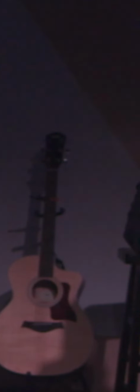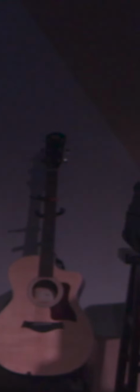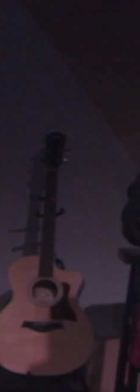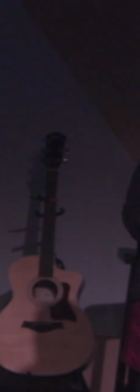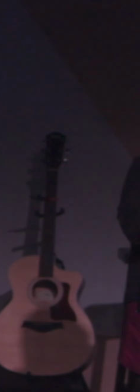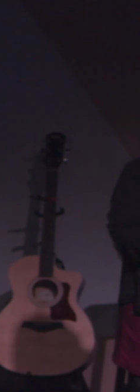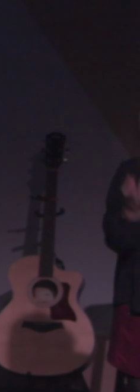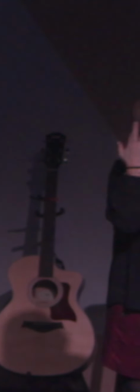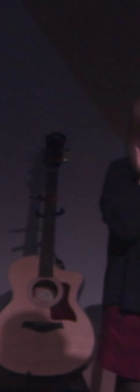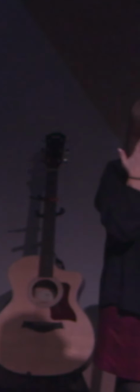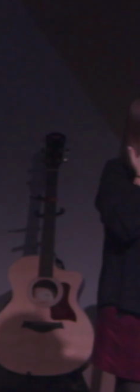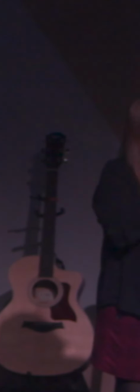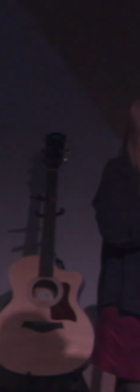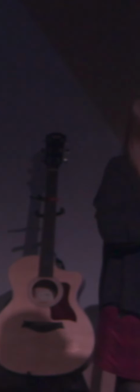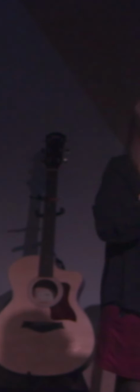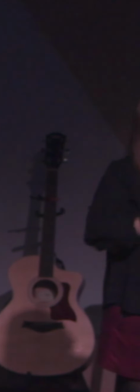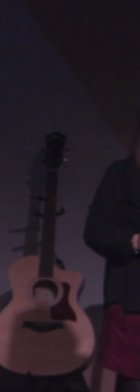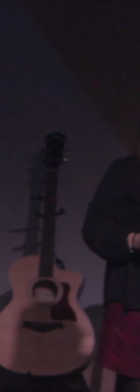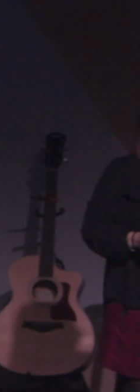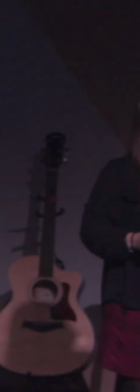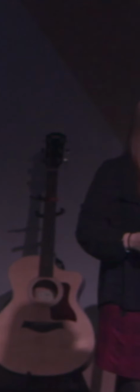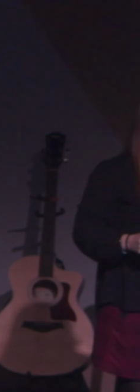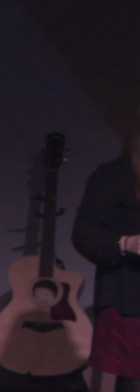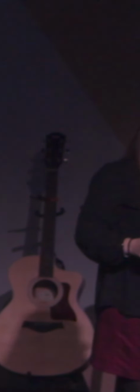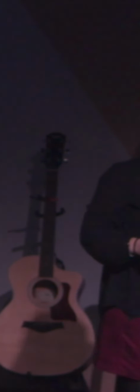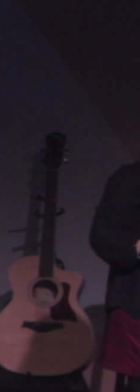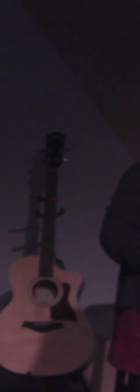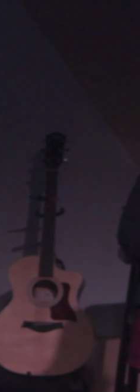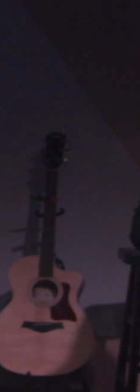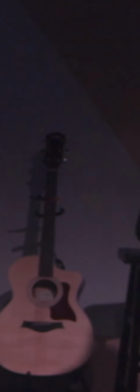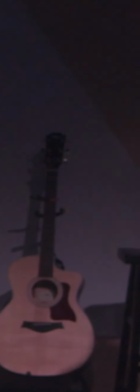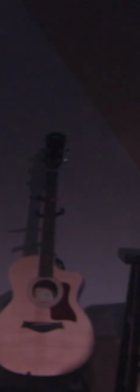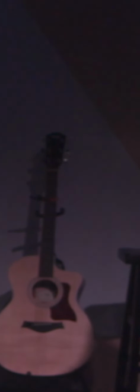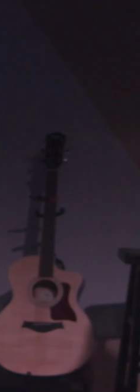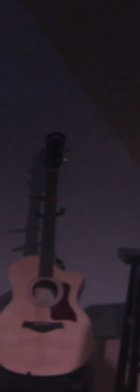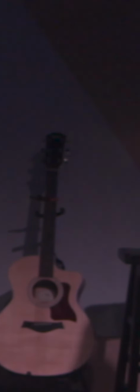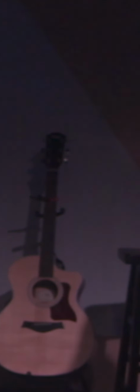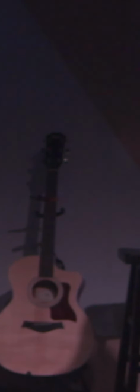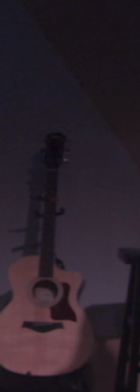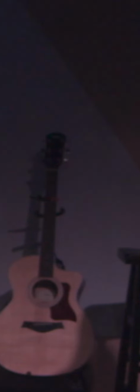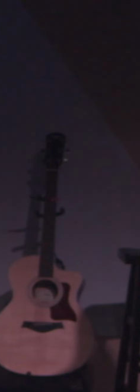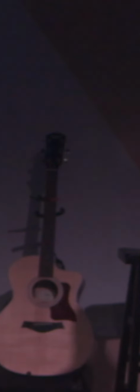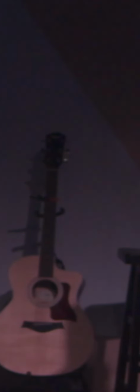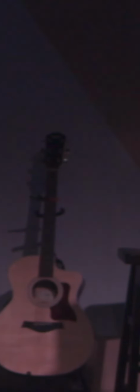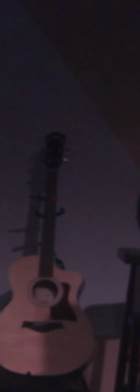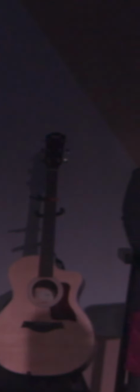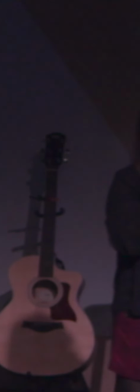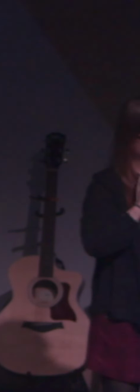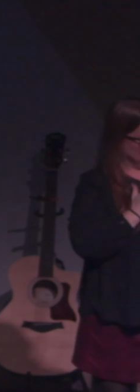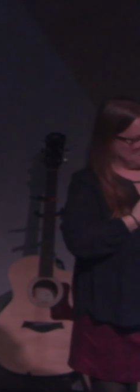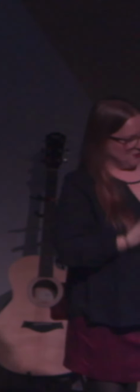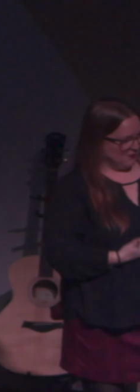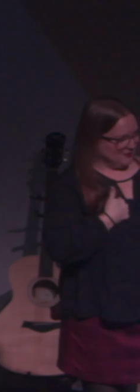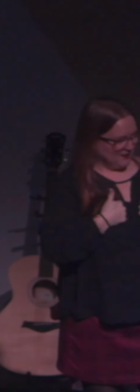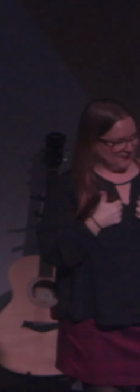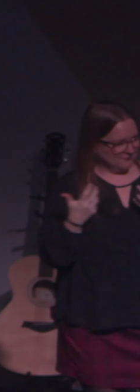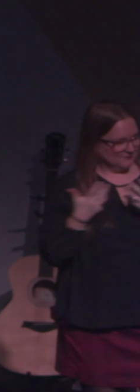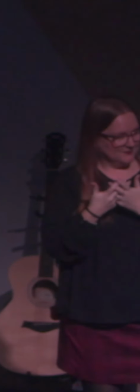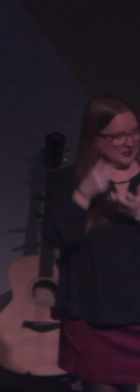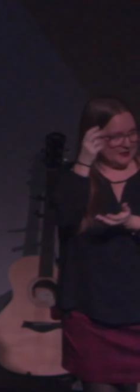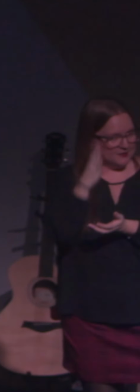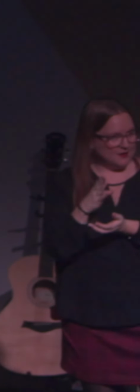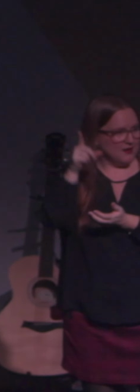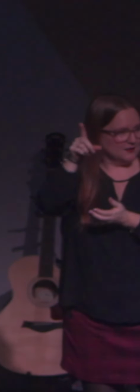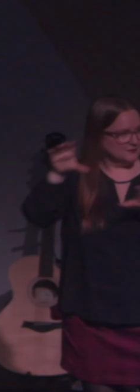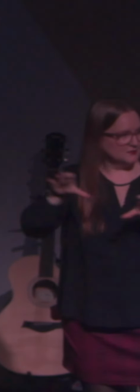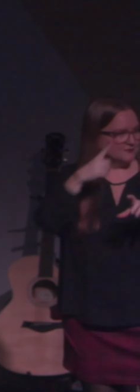reasons that the shepherd would go before the sheep to make sure things were ready. And obviously, in our life, it correlates to what God does for us. And so I